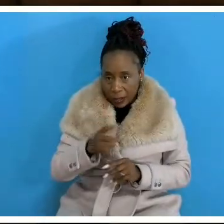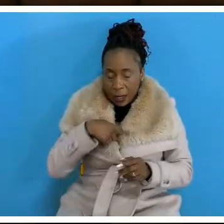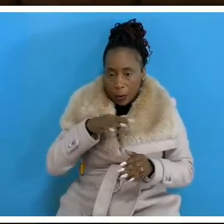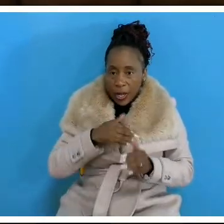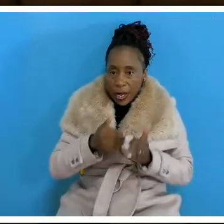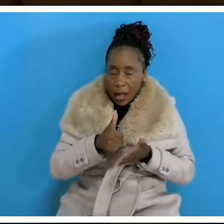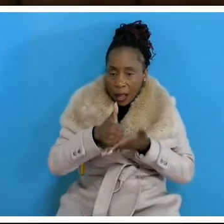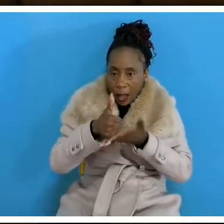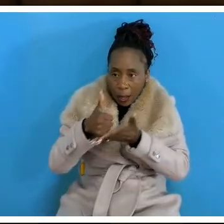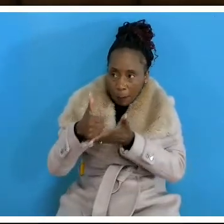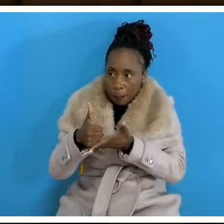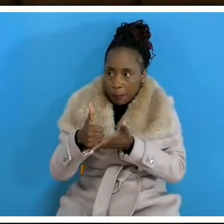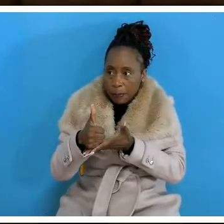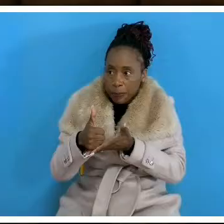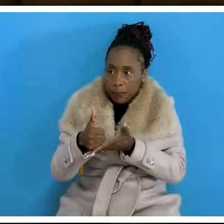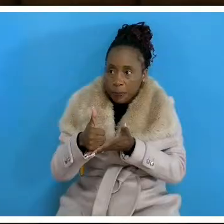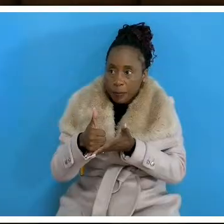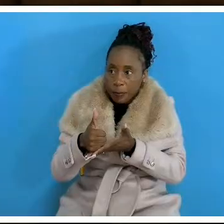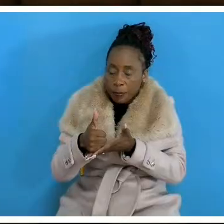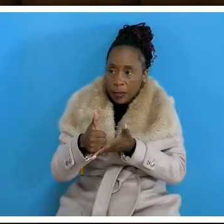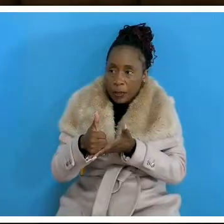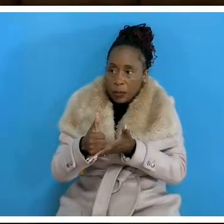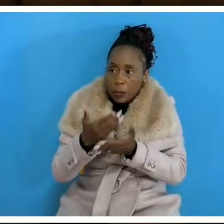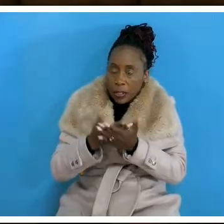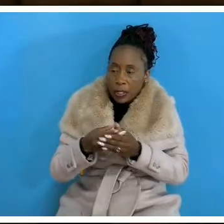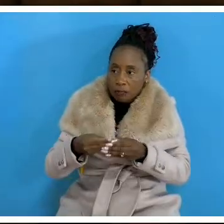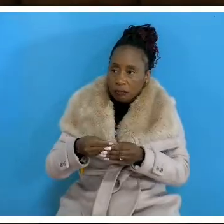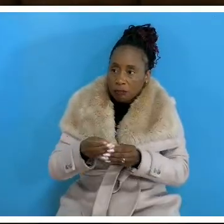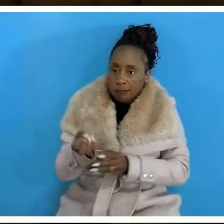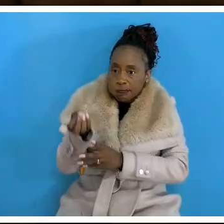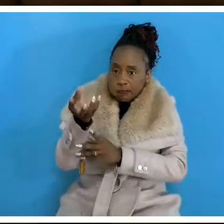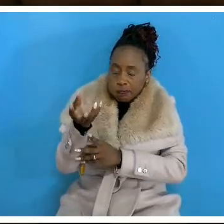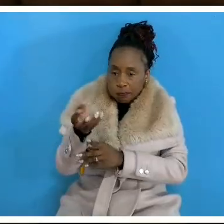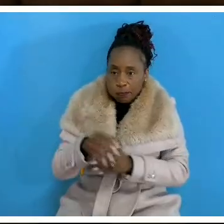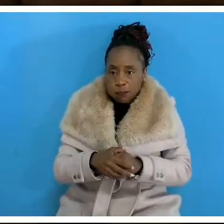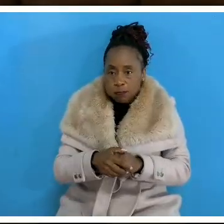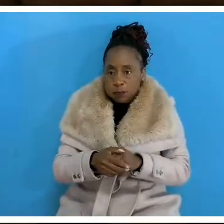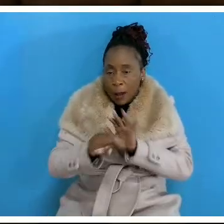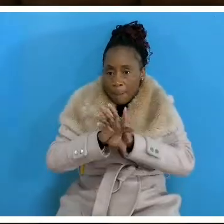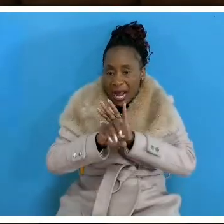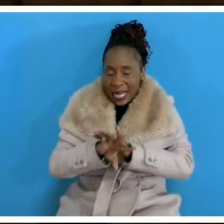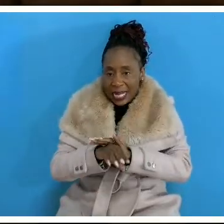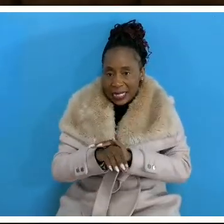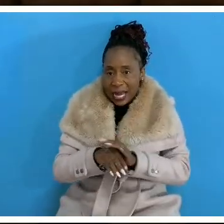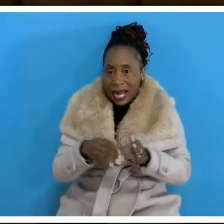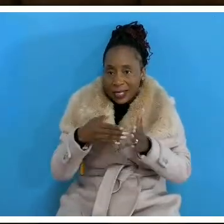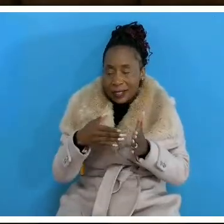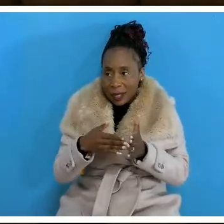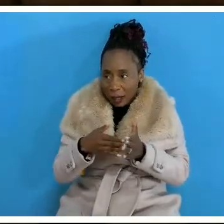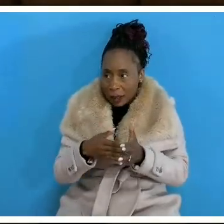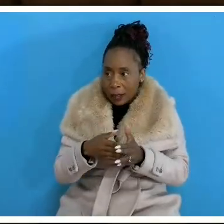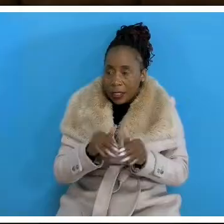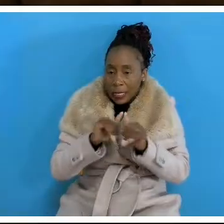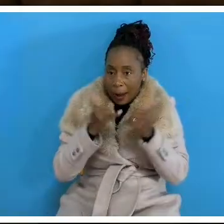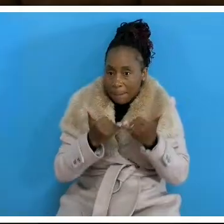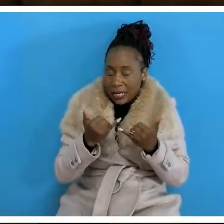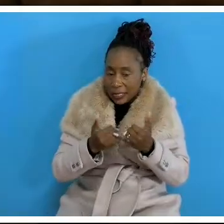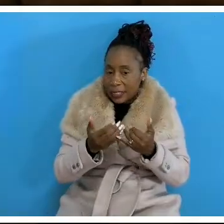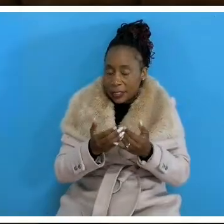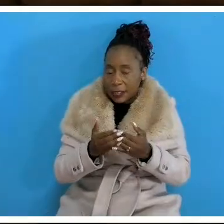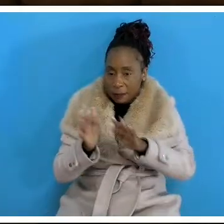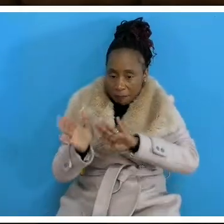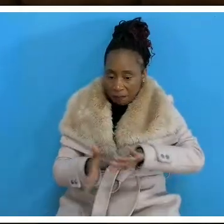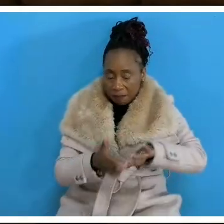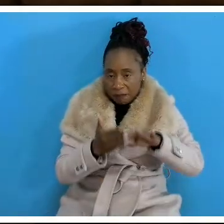assist them to take that to the market up until the company would graduate out of the program. We